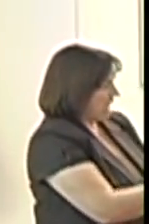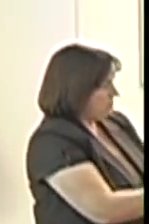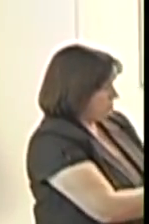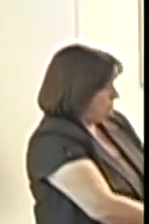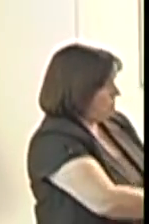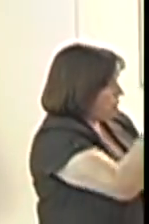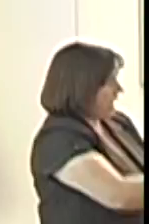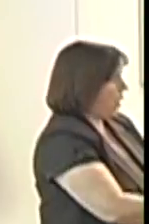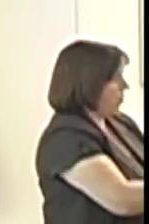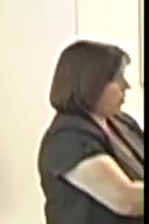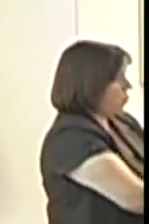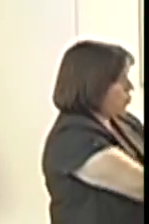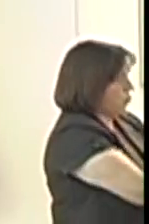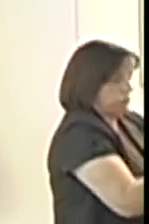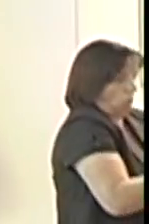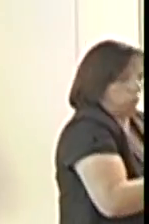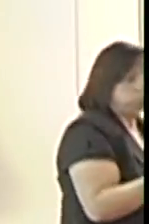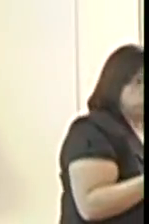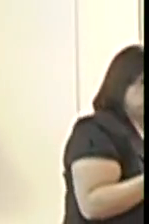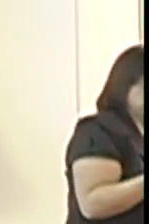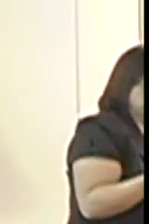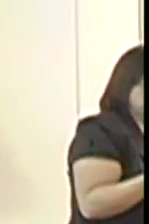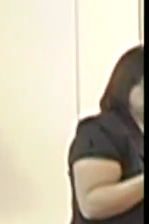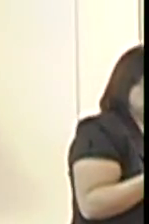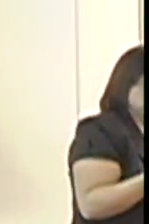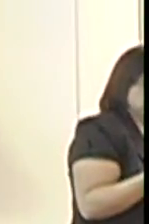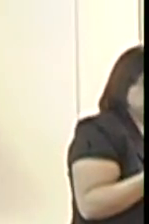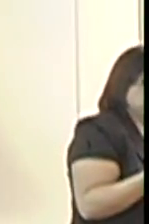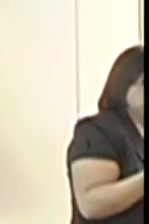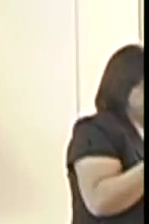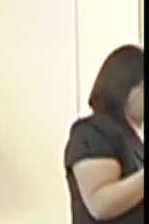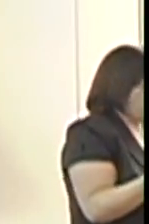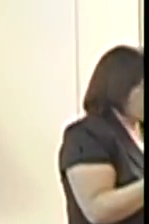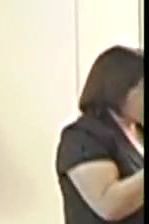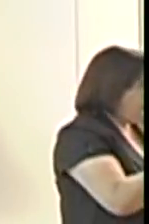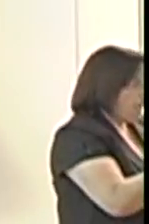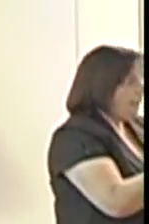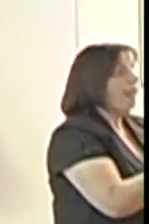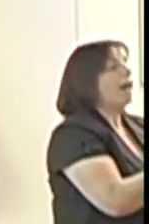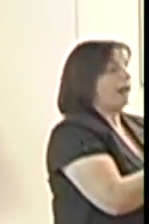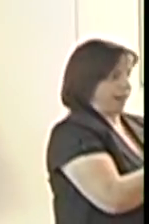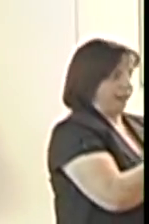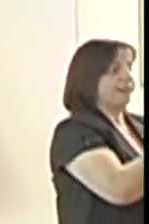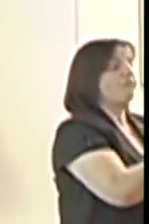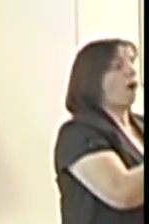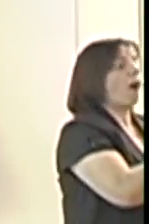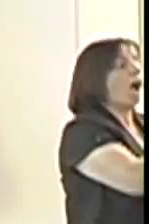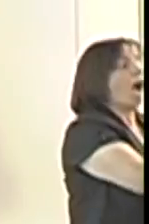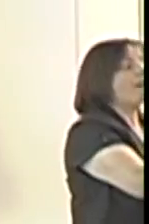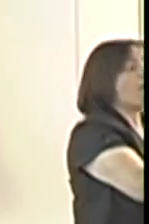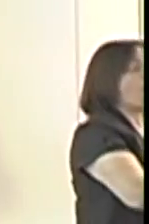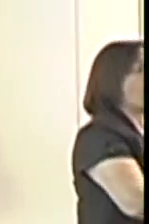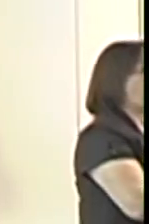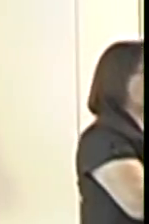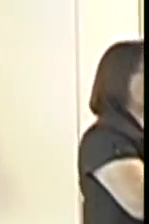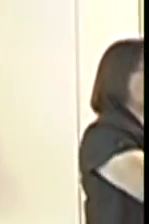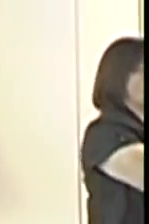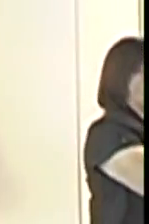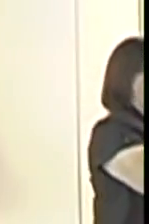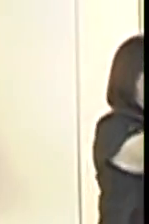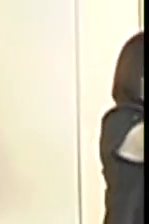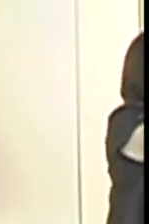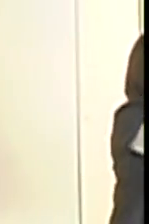ASL. However, iconicity is crucial in allowing children, perhaps somewhat older children, to innovate home